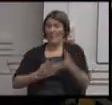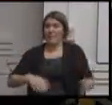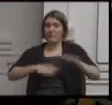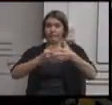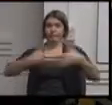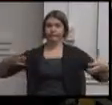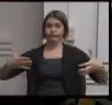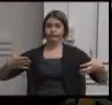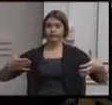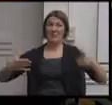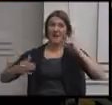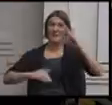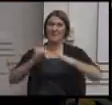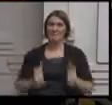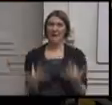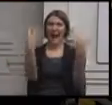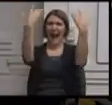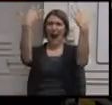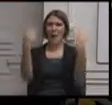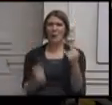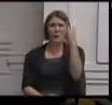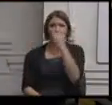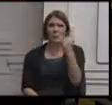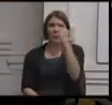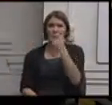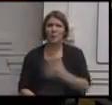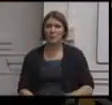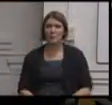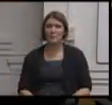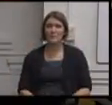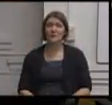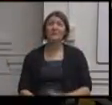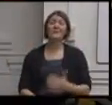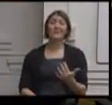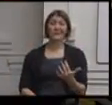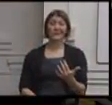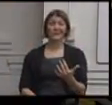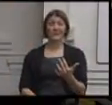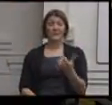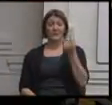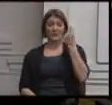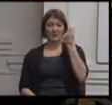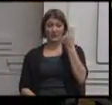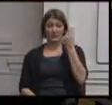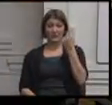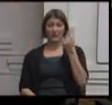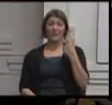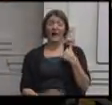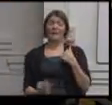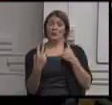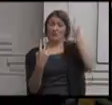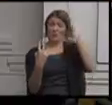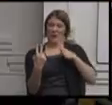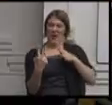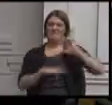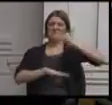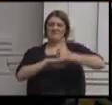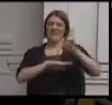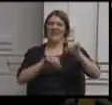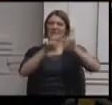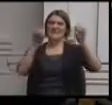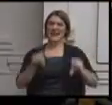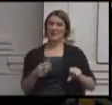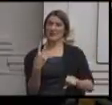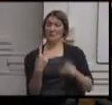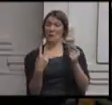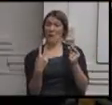materials and building construction in today's homes. The primary responsibility of the 2 firefighters at Station 2 is life